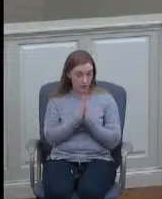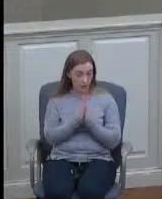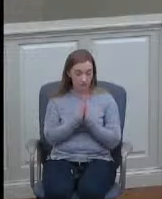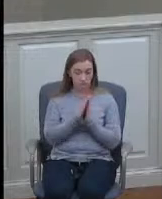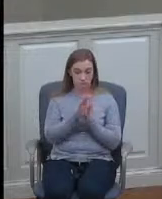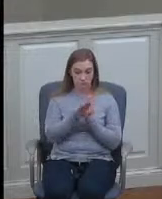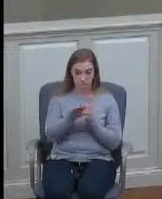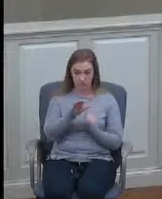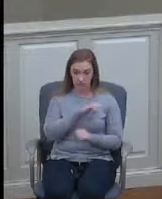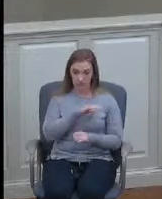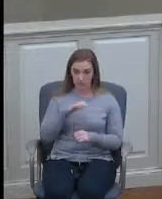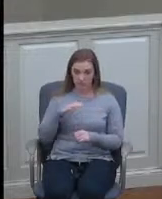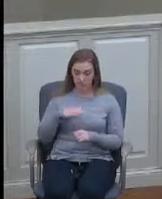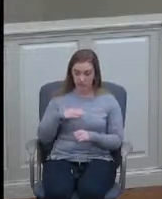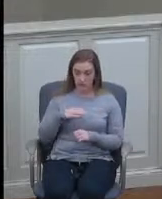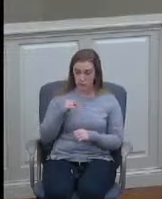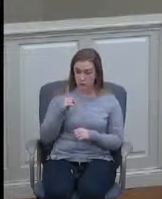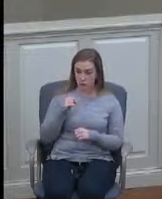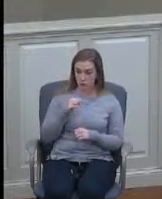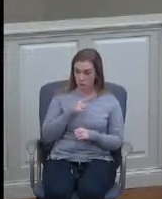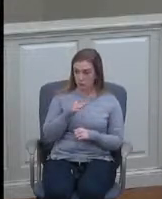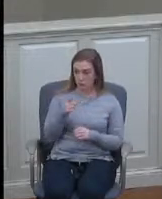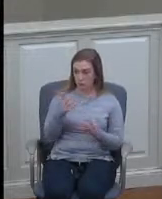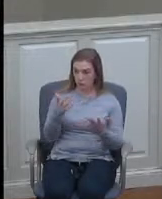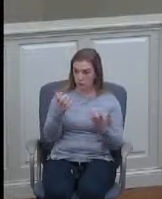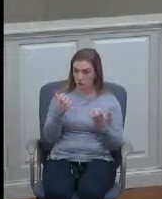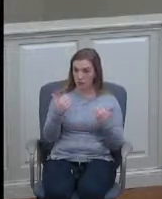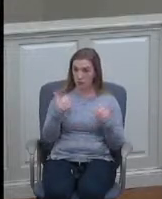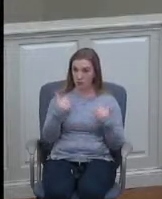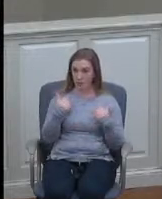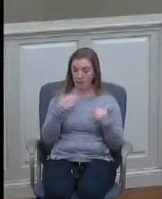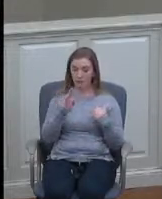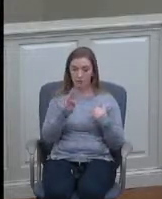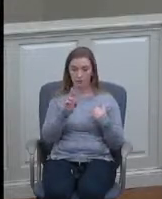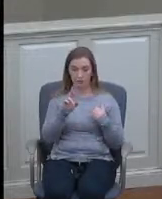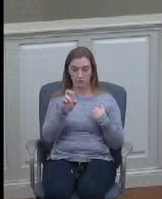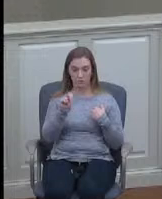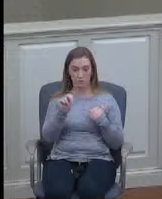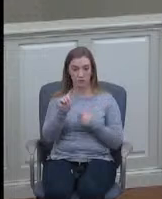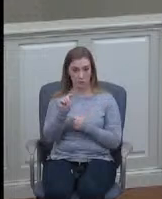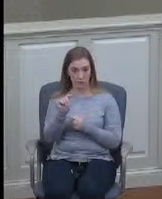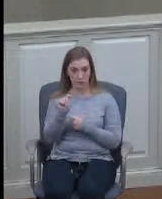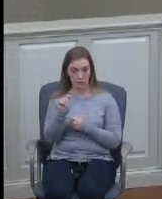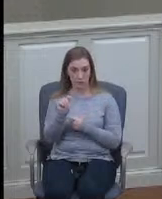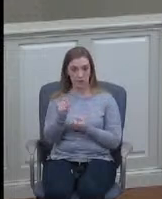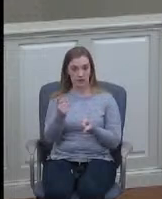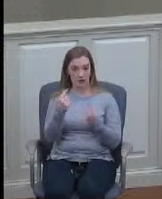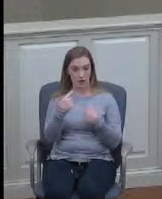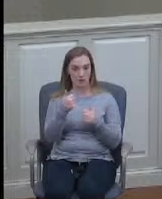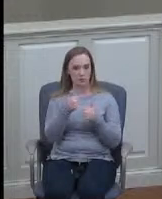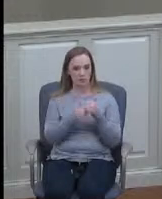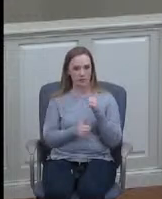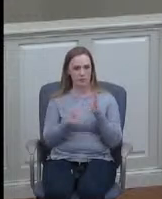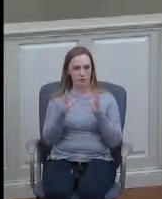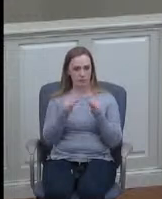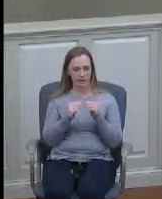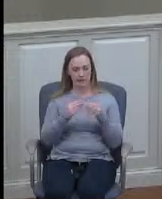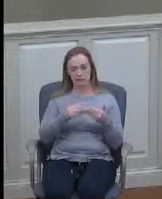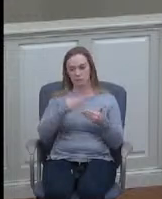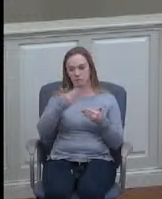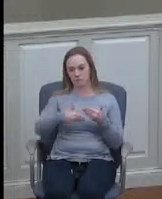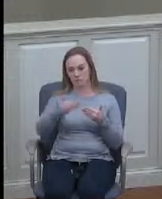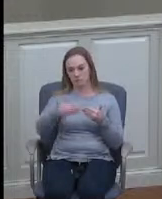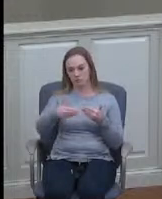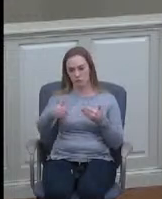commission, would you like to have Brent at each of our upcoming meetings just to give